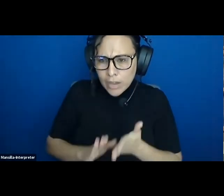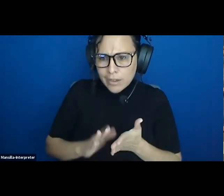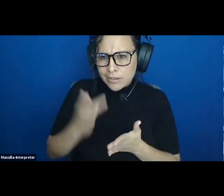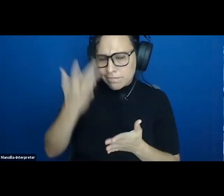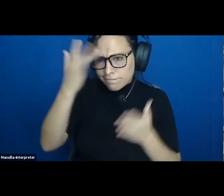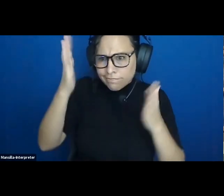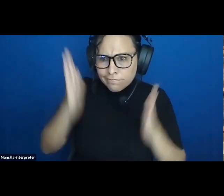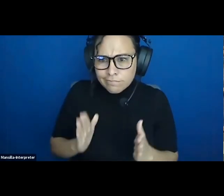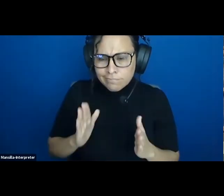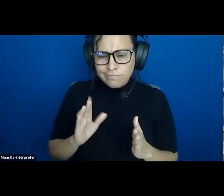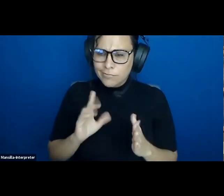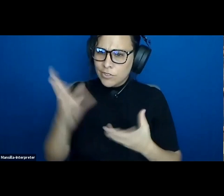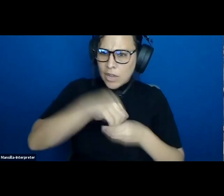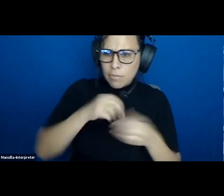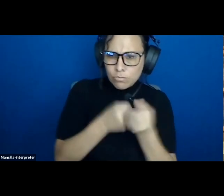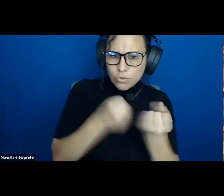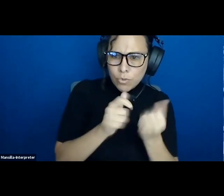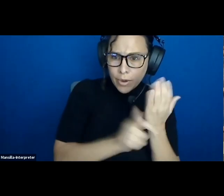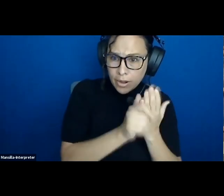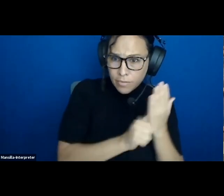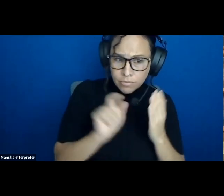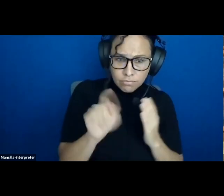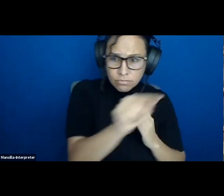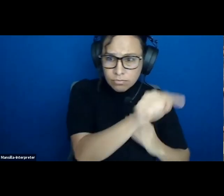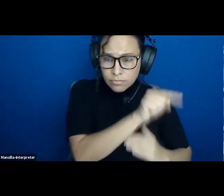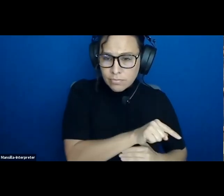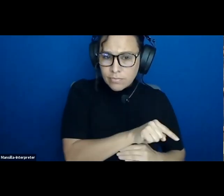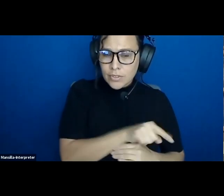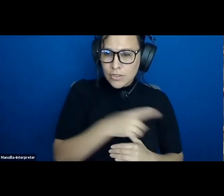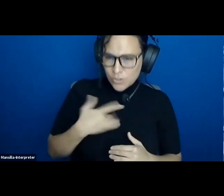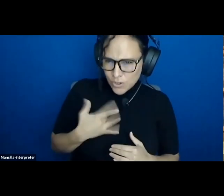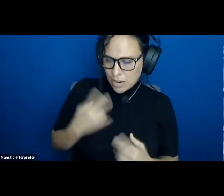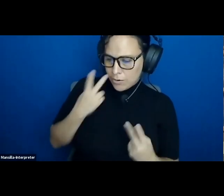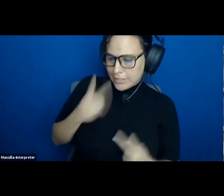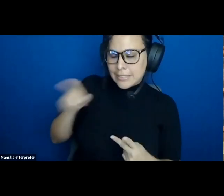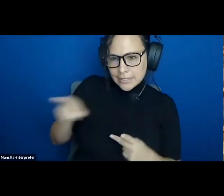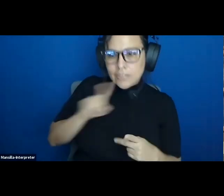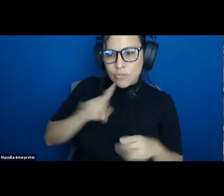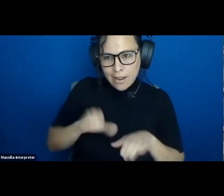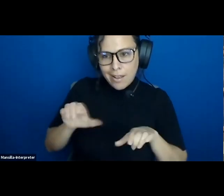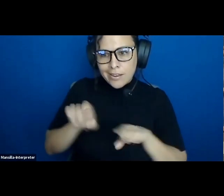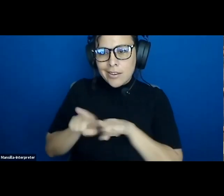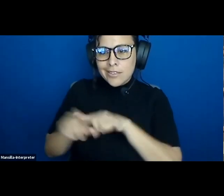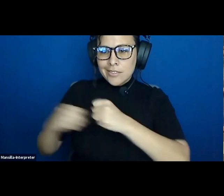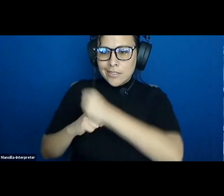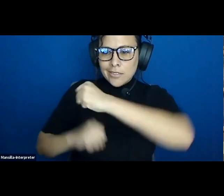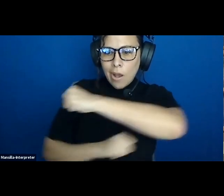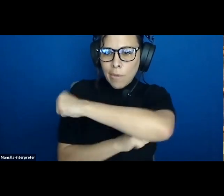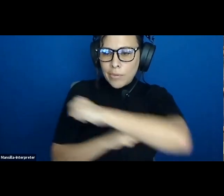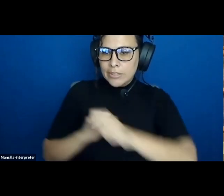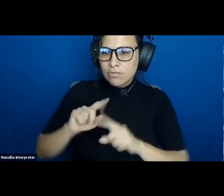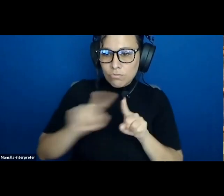hand, this shows how Margaret acted as a bridge among cultures, especially during these years. Looking through